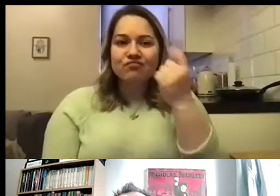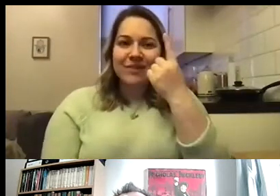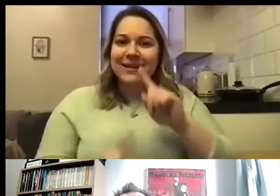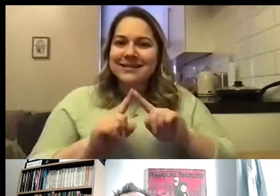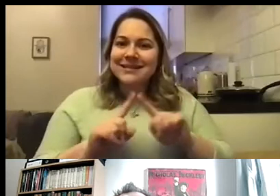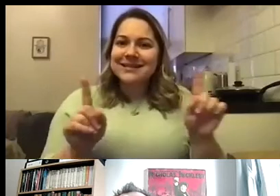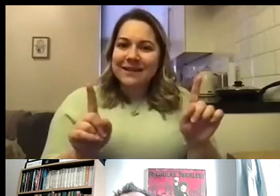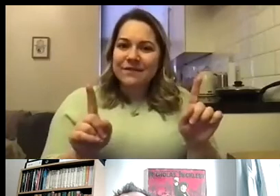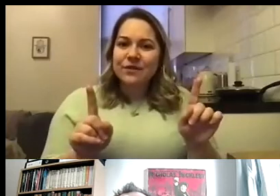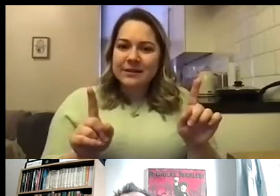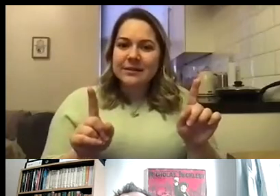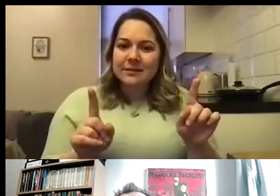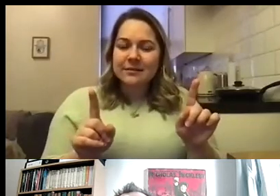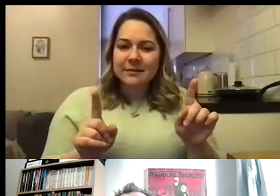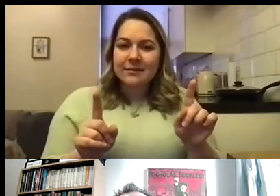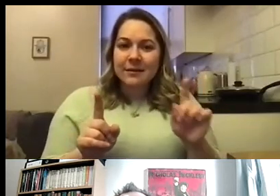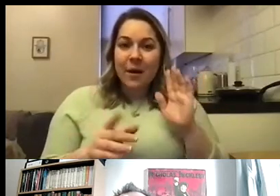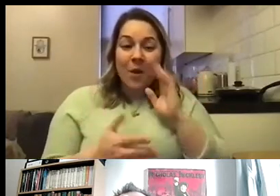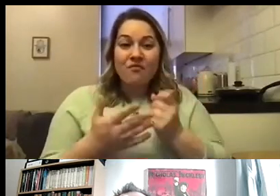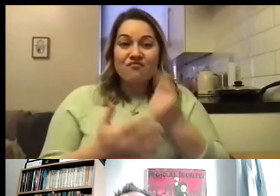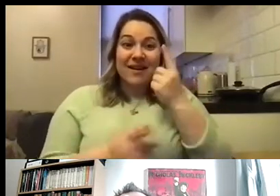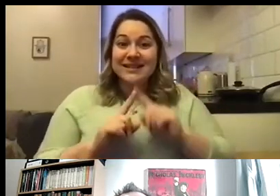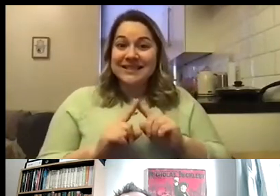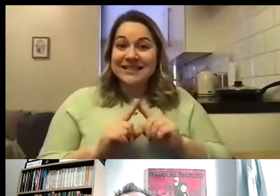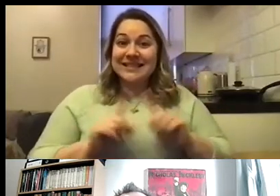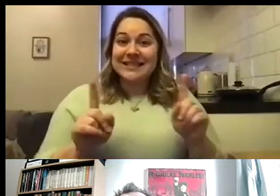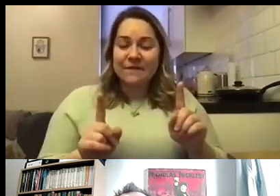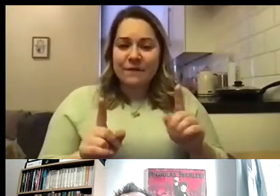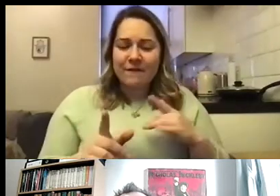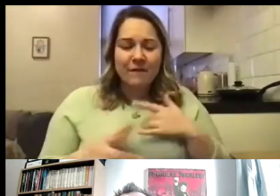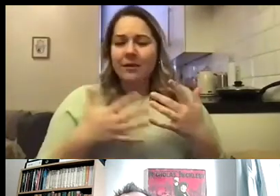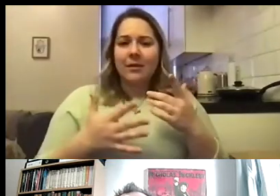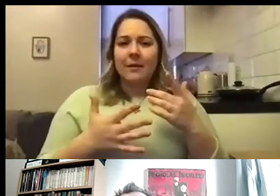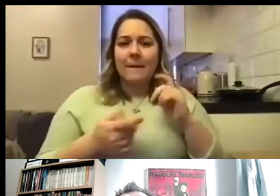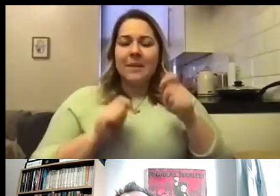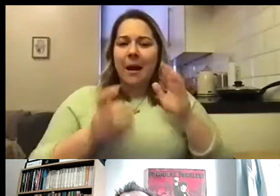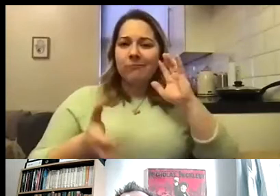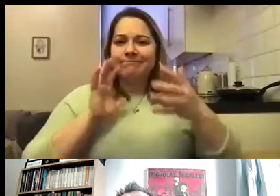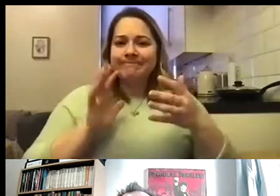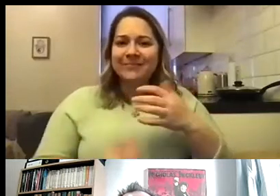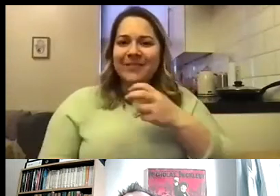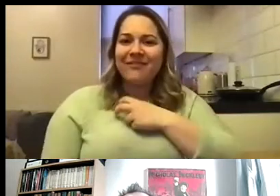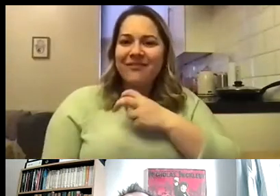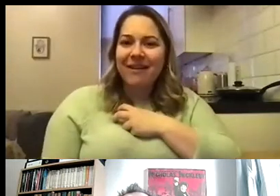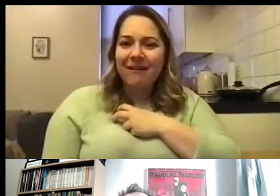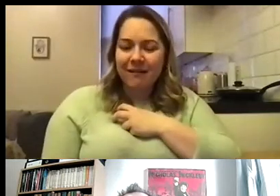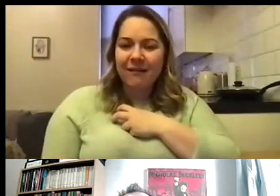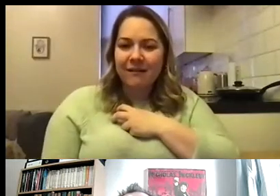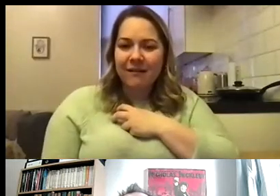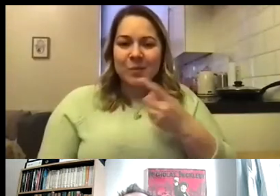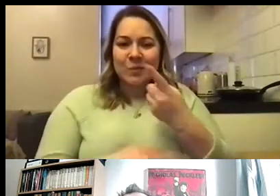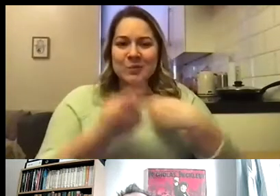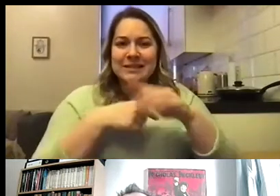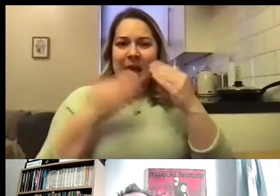it's like this moment of hysteria and like absurdity and fear, because they don't really know how to rationalize it.